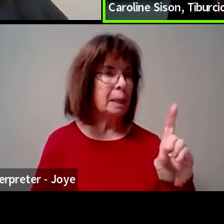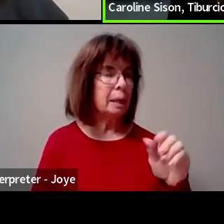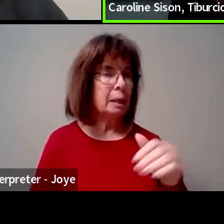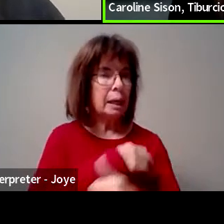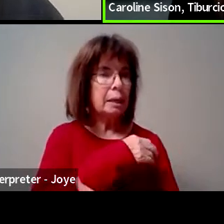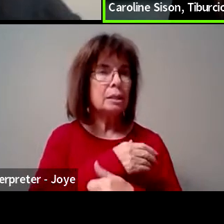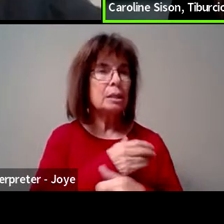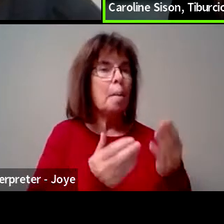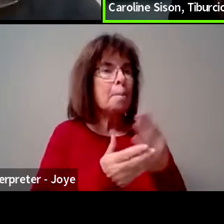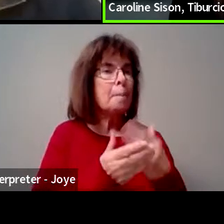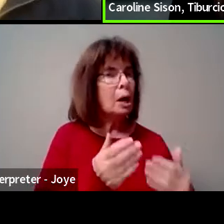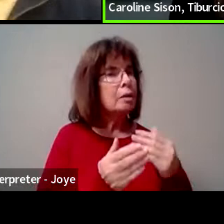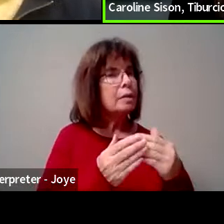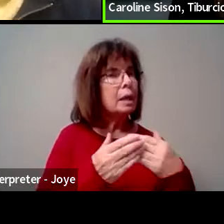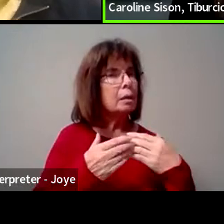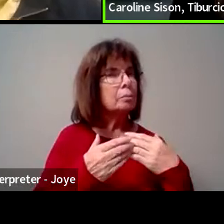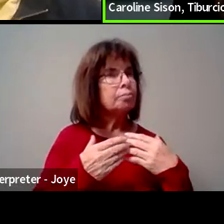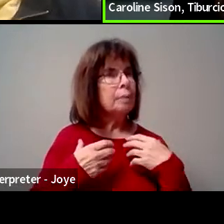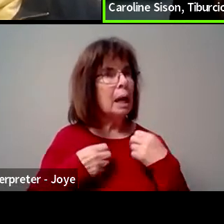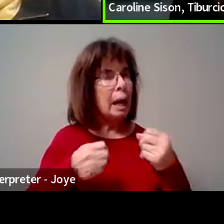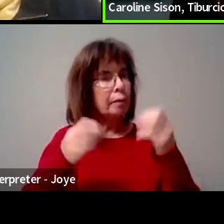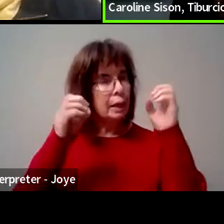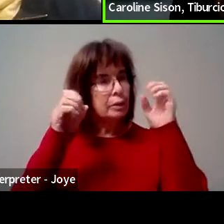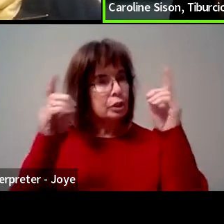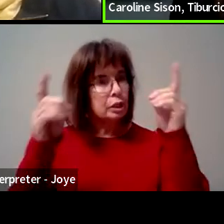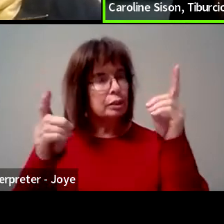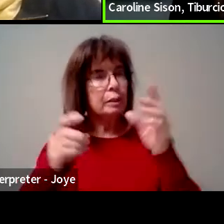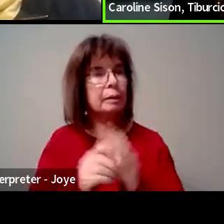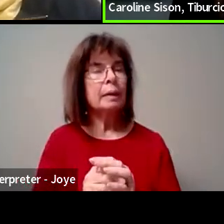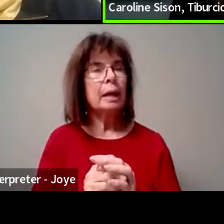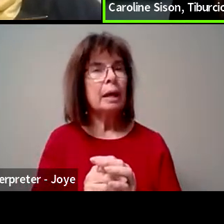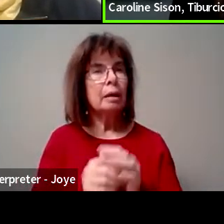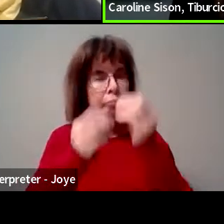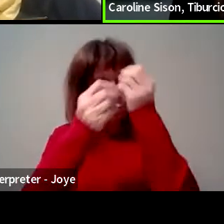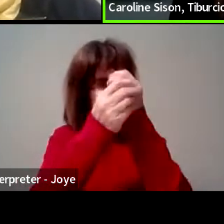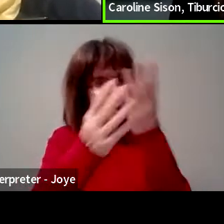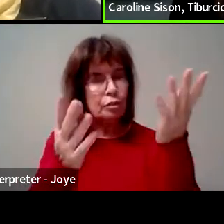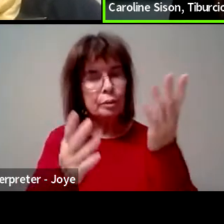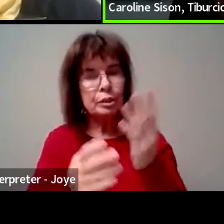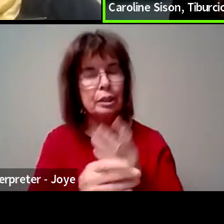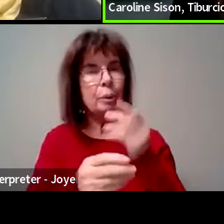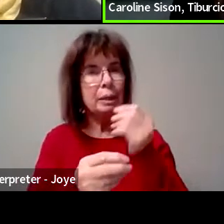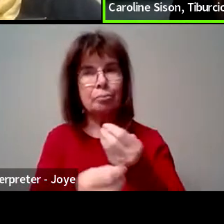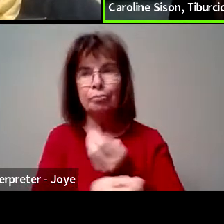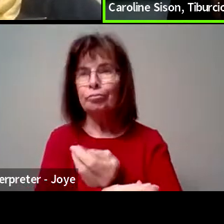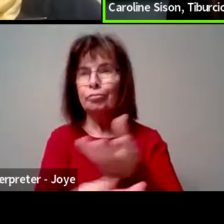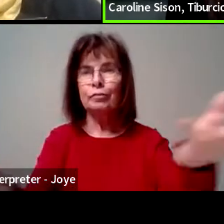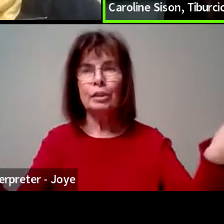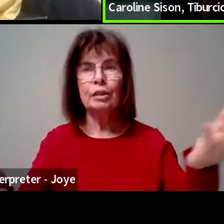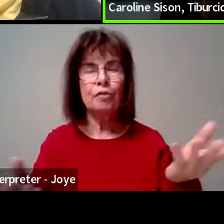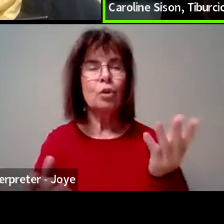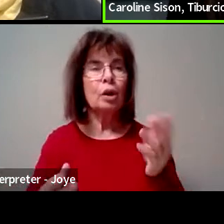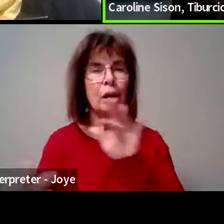health education and the information that we had to disseminate during our outreach.